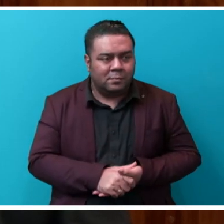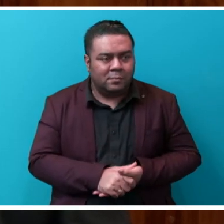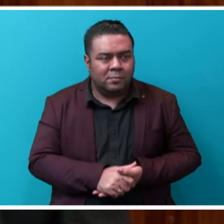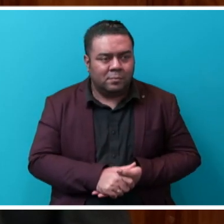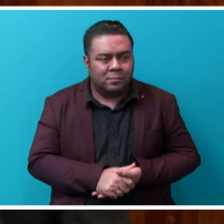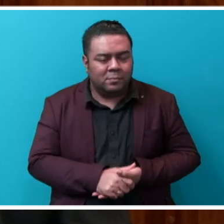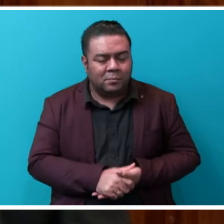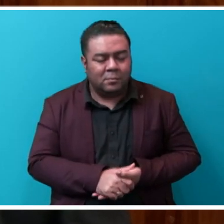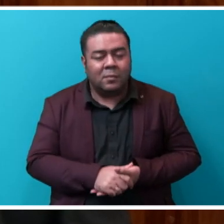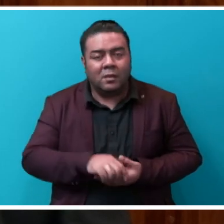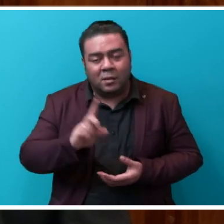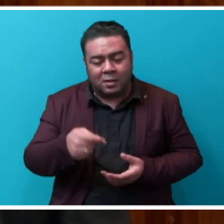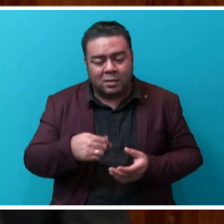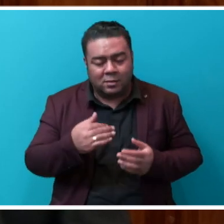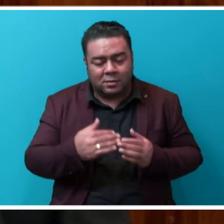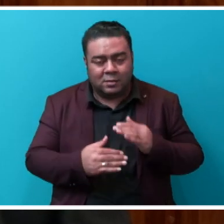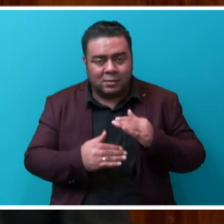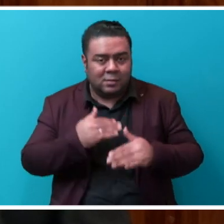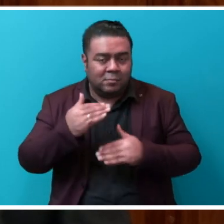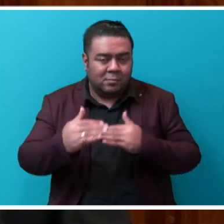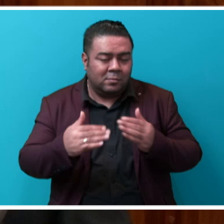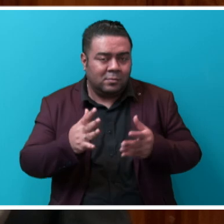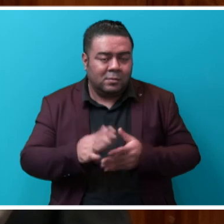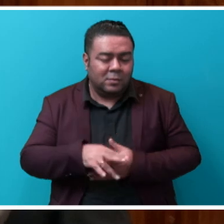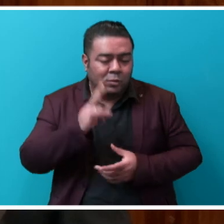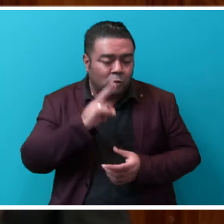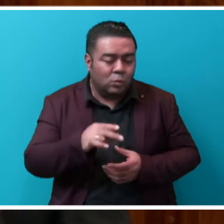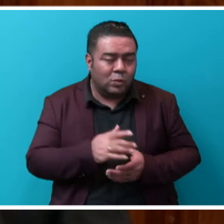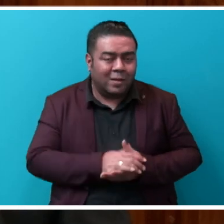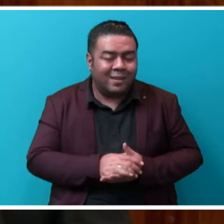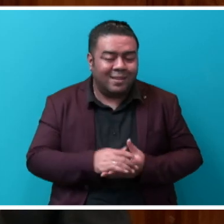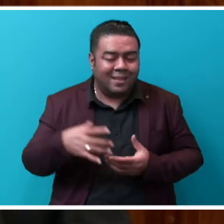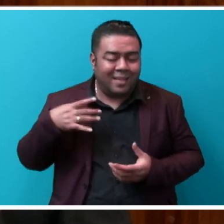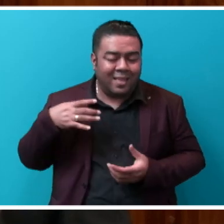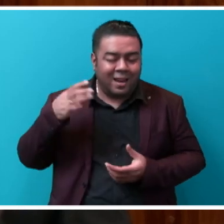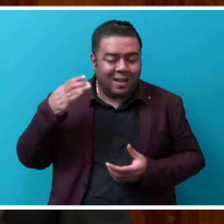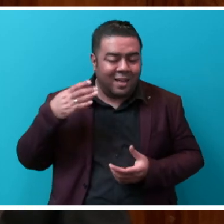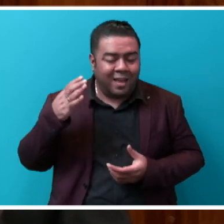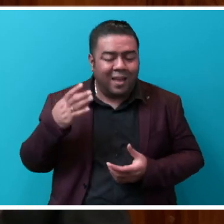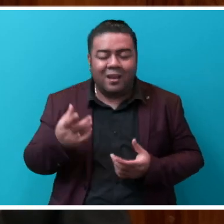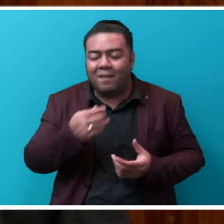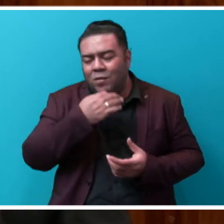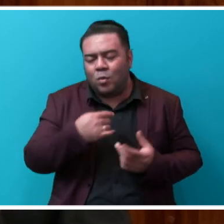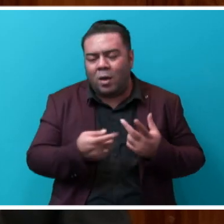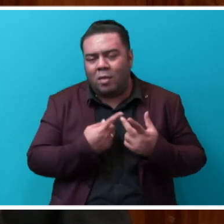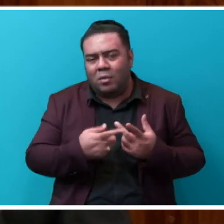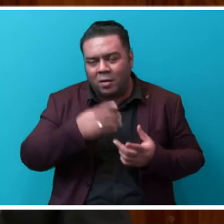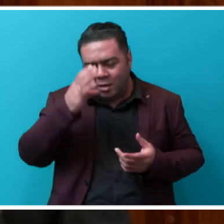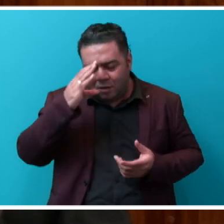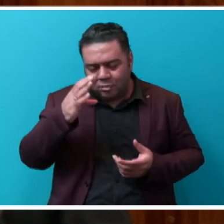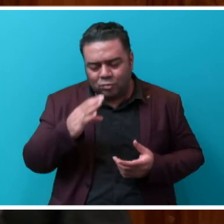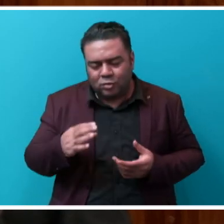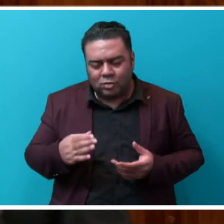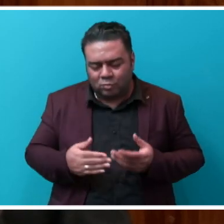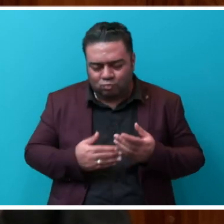The next step, of course, is to look at Canada and a few other countries in going